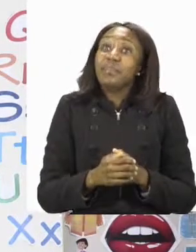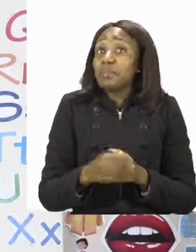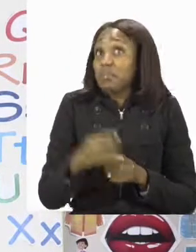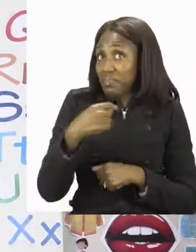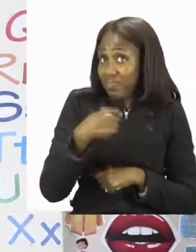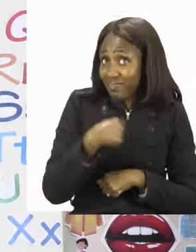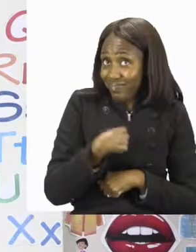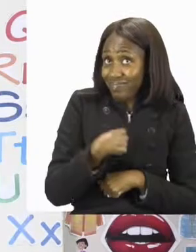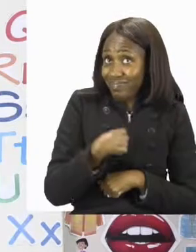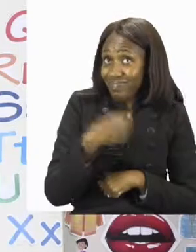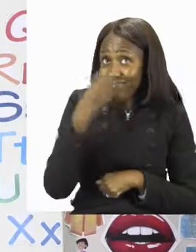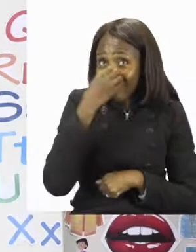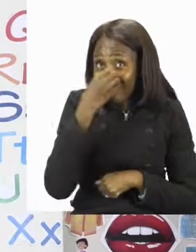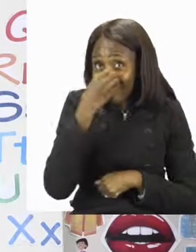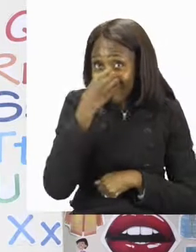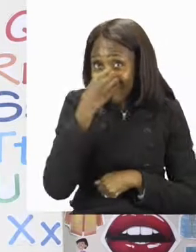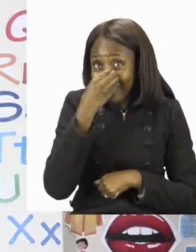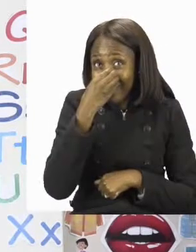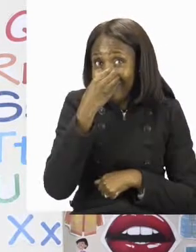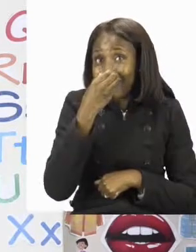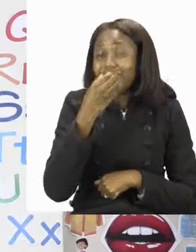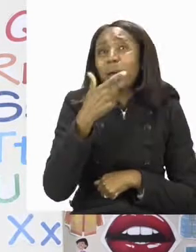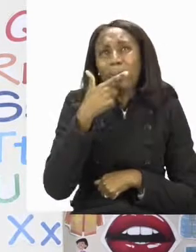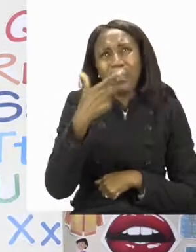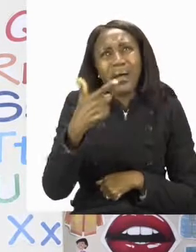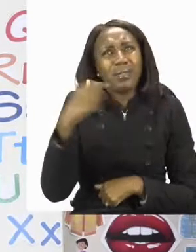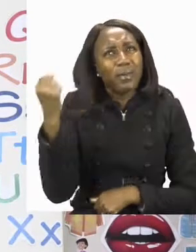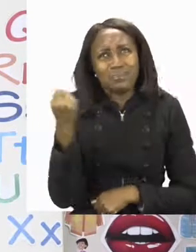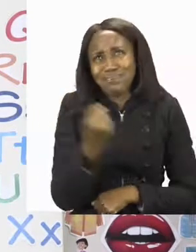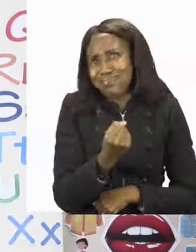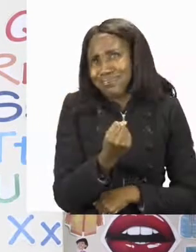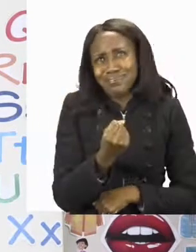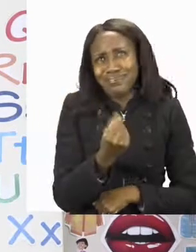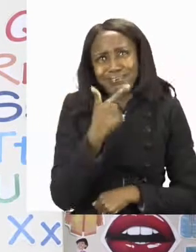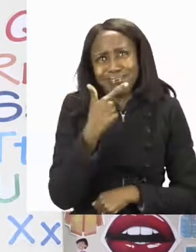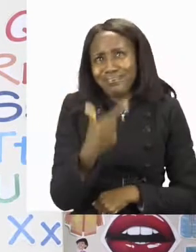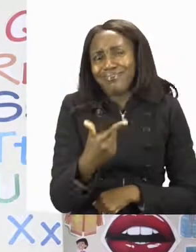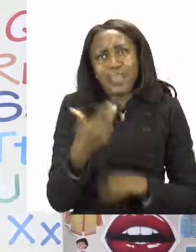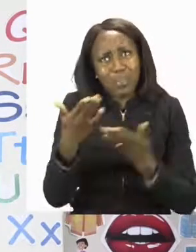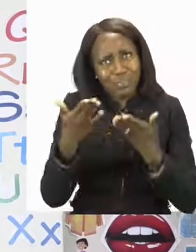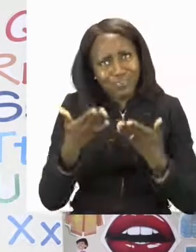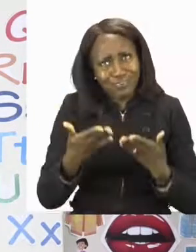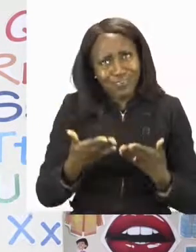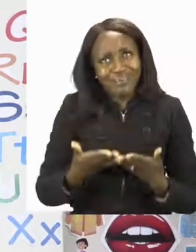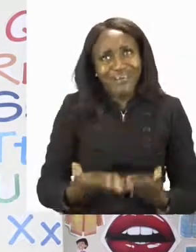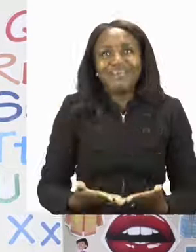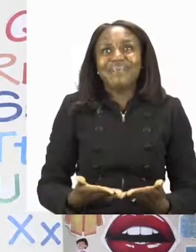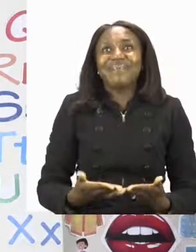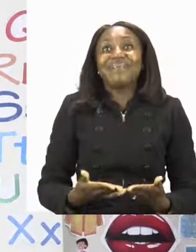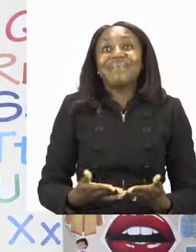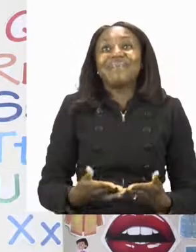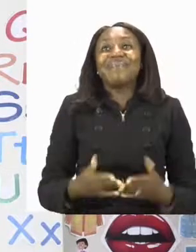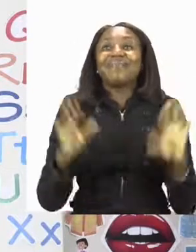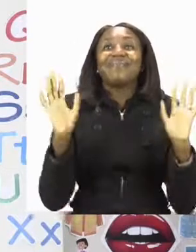from Soshi and I, we want to say thank you so much for joining us today